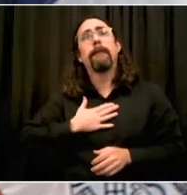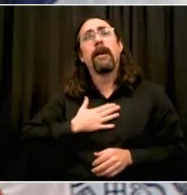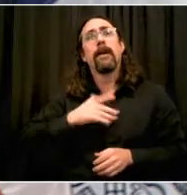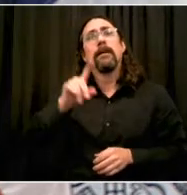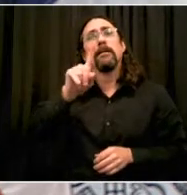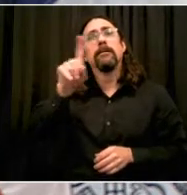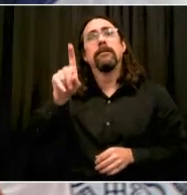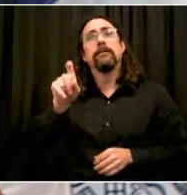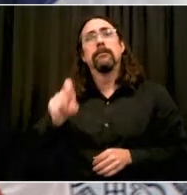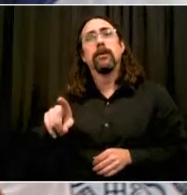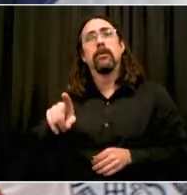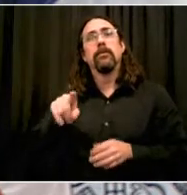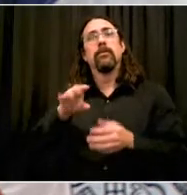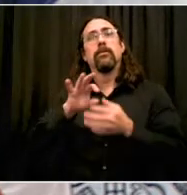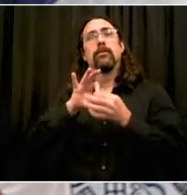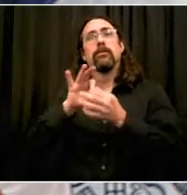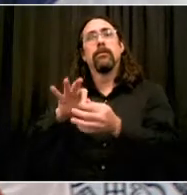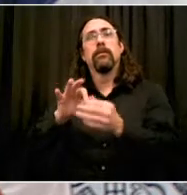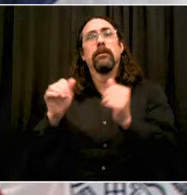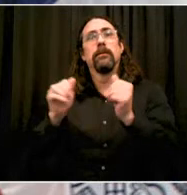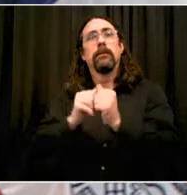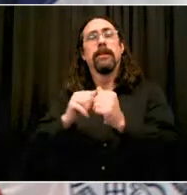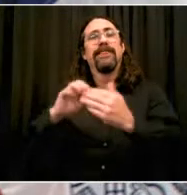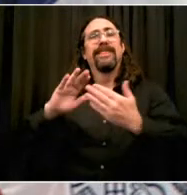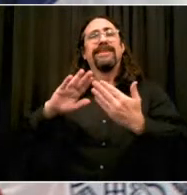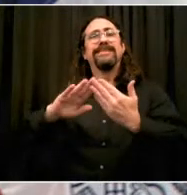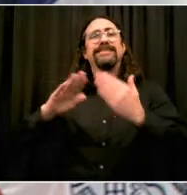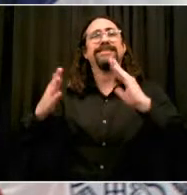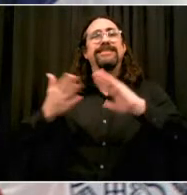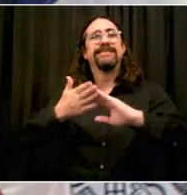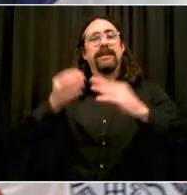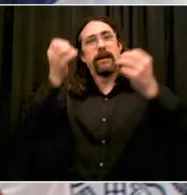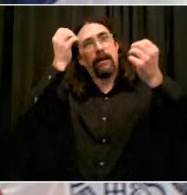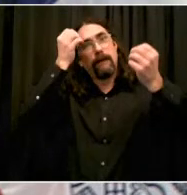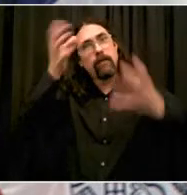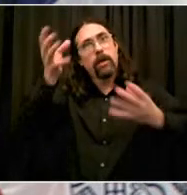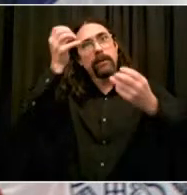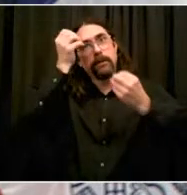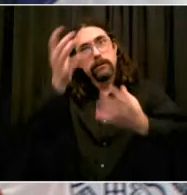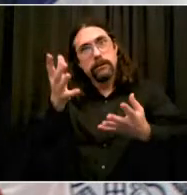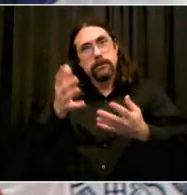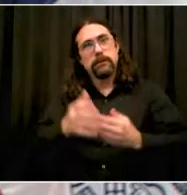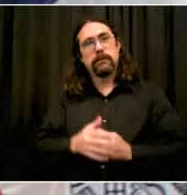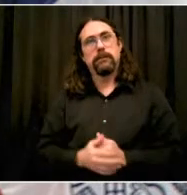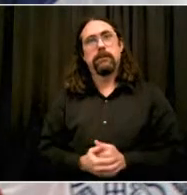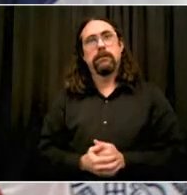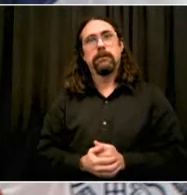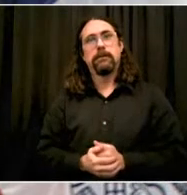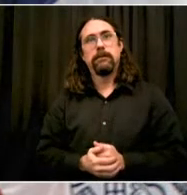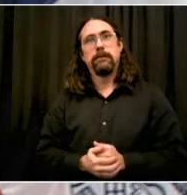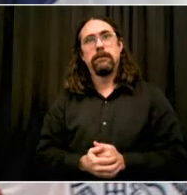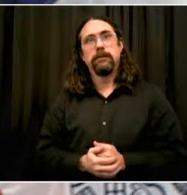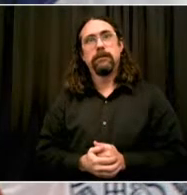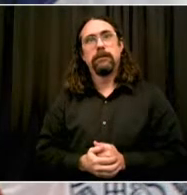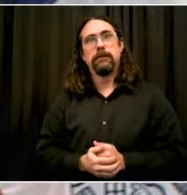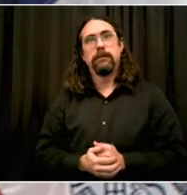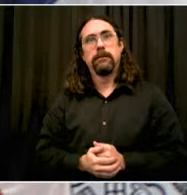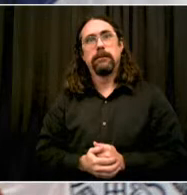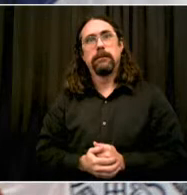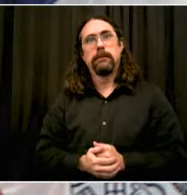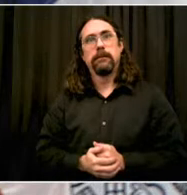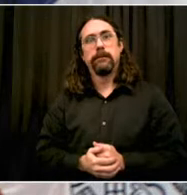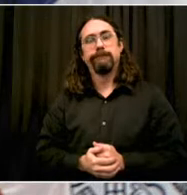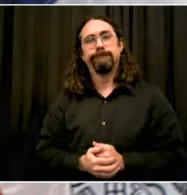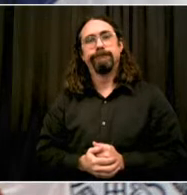or 3% last week. So how can this 3% threshold people when you're updating the numbers? We actually hit it last